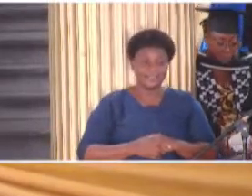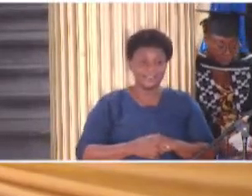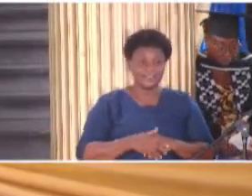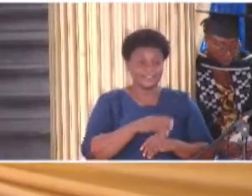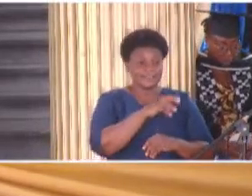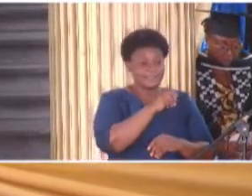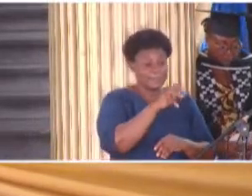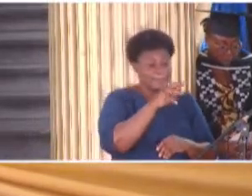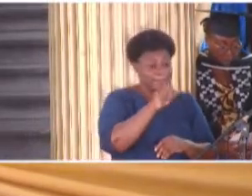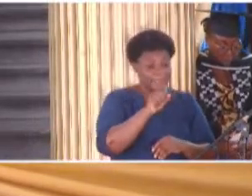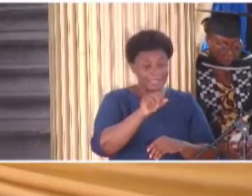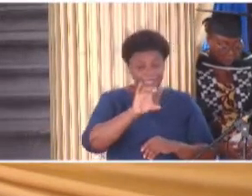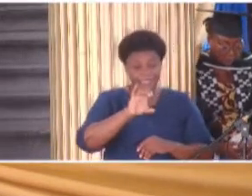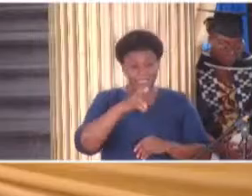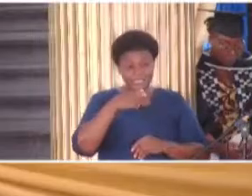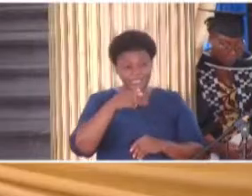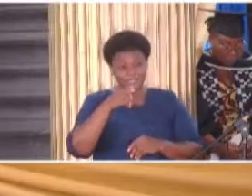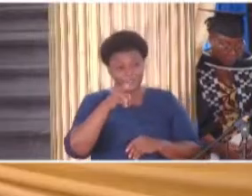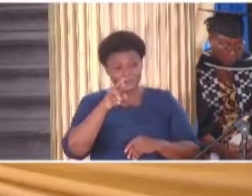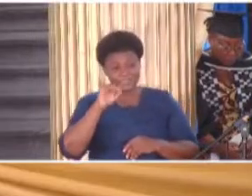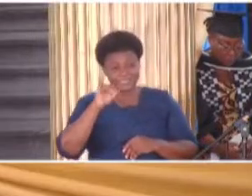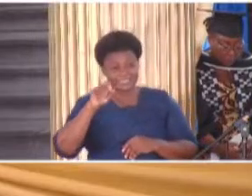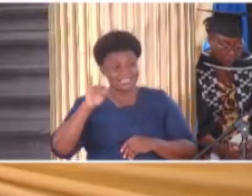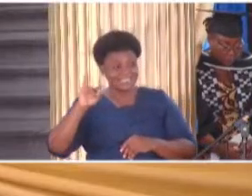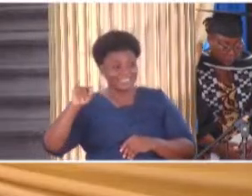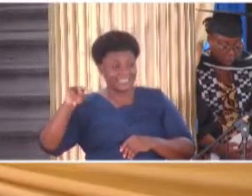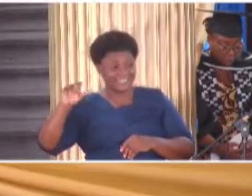Miss Christiana Nana Ekwia Ansuma Edu,